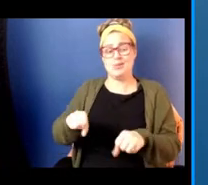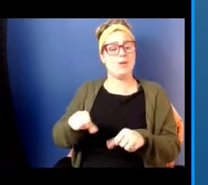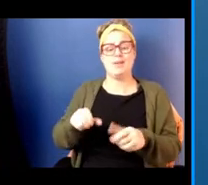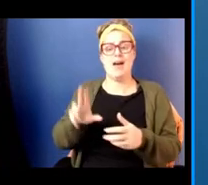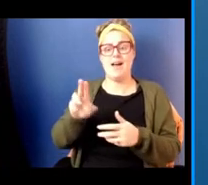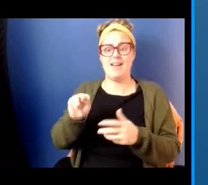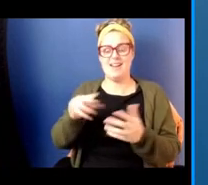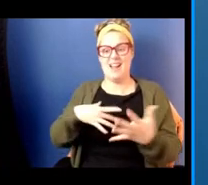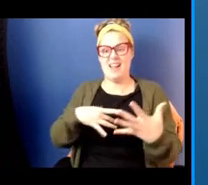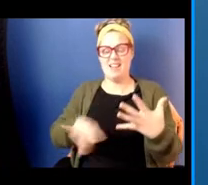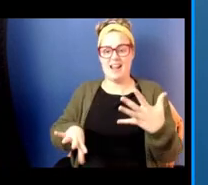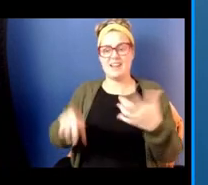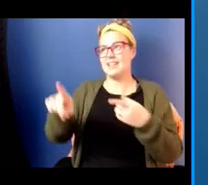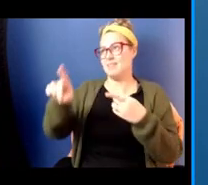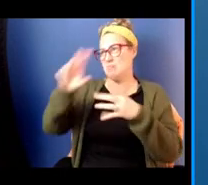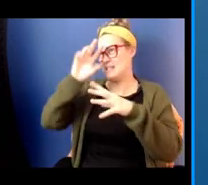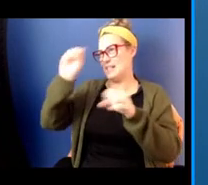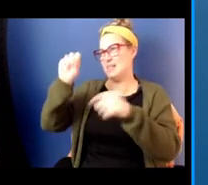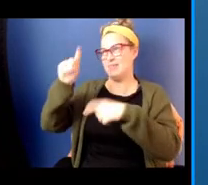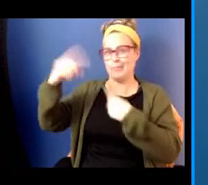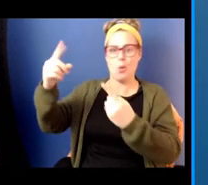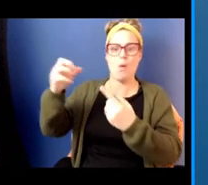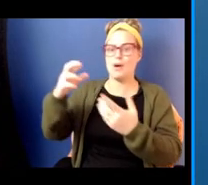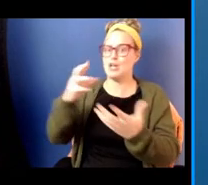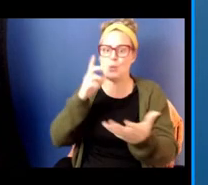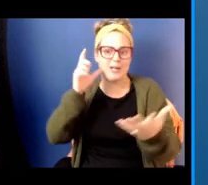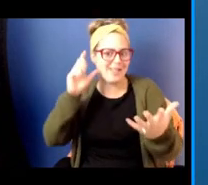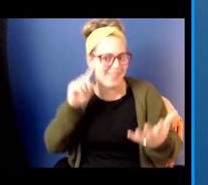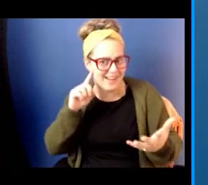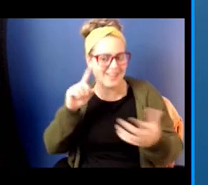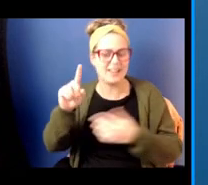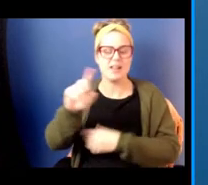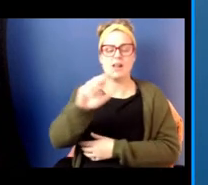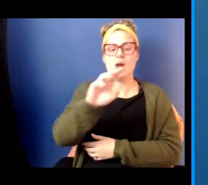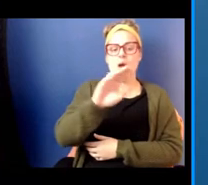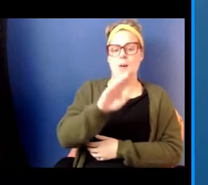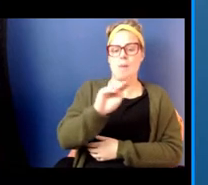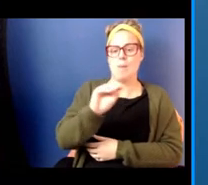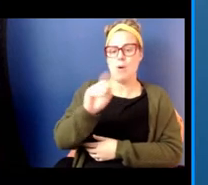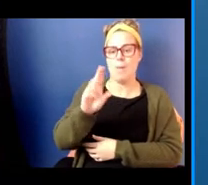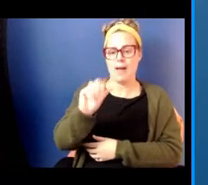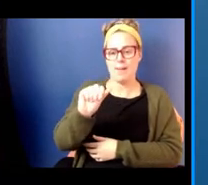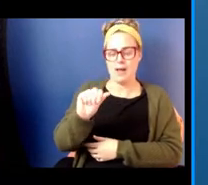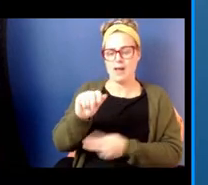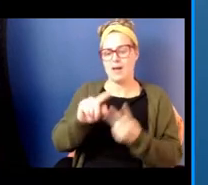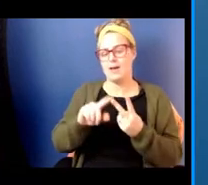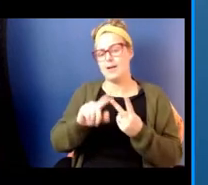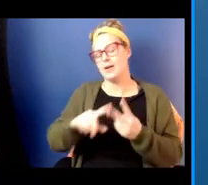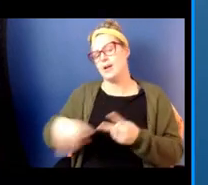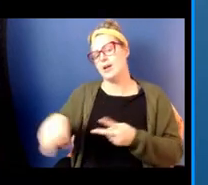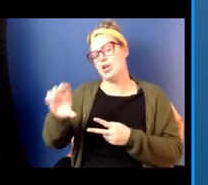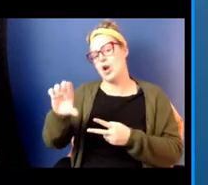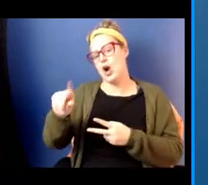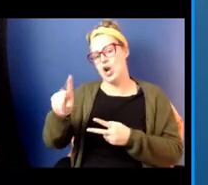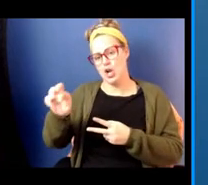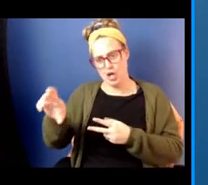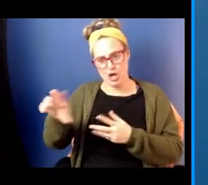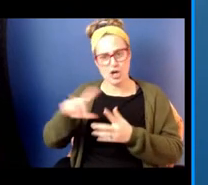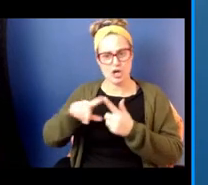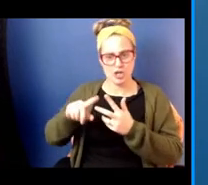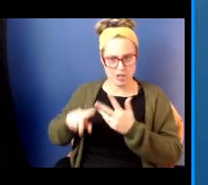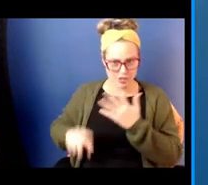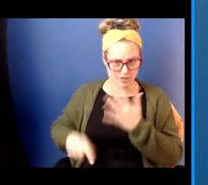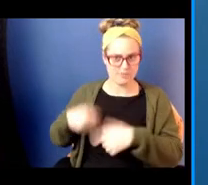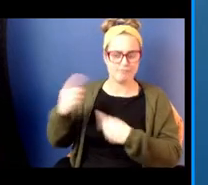Jimmy Carter Barack Obama and Pete Buda judge I have the deepest respect for the president and his principles